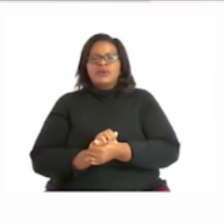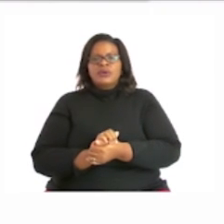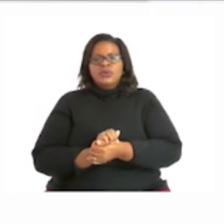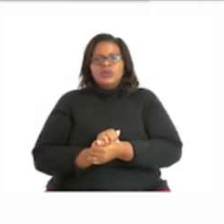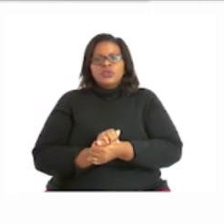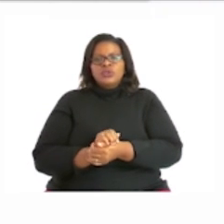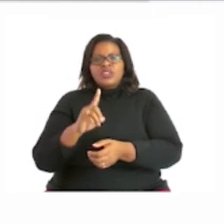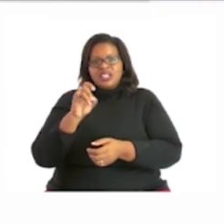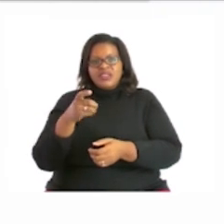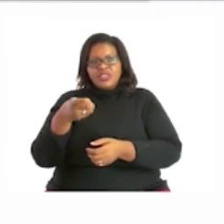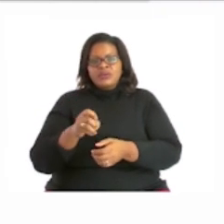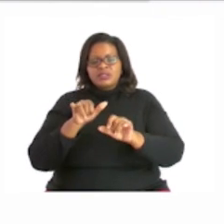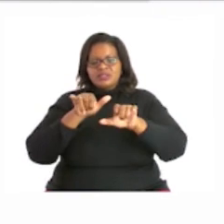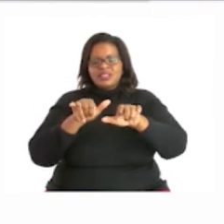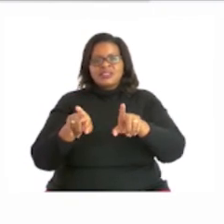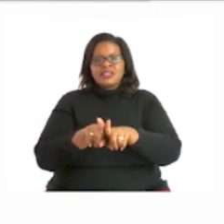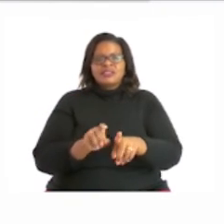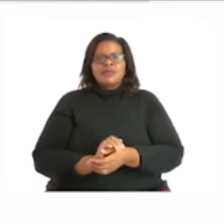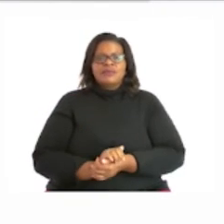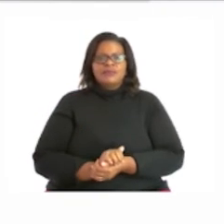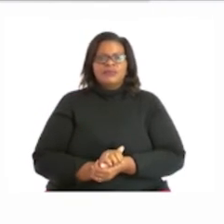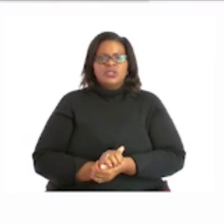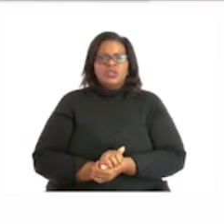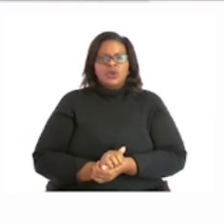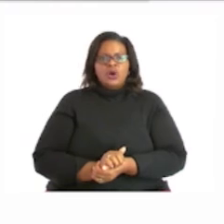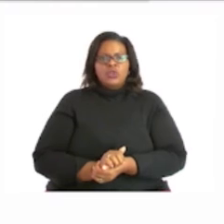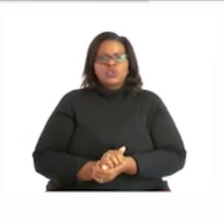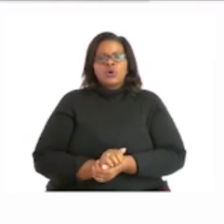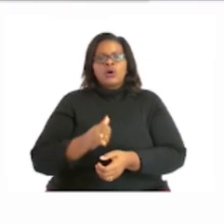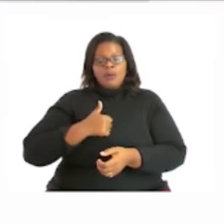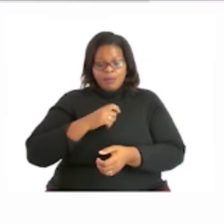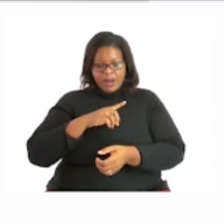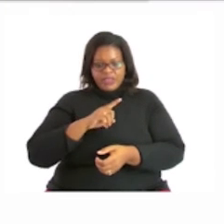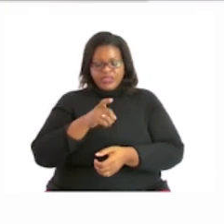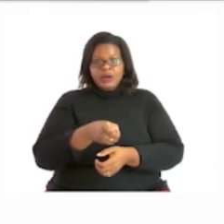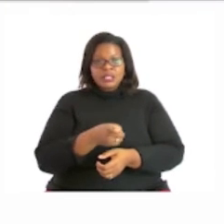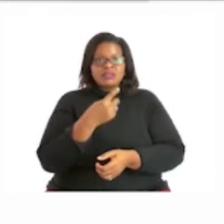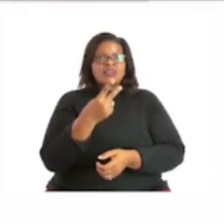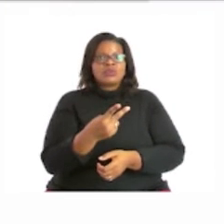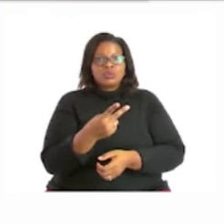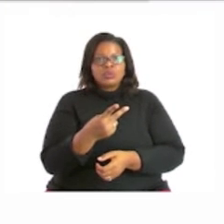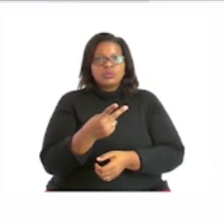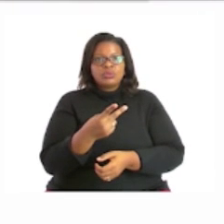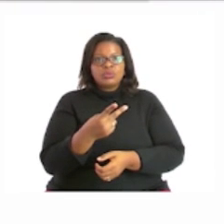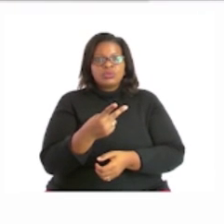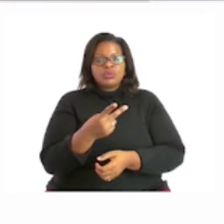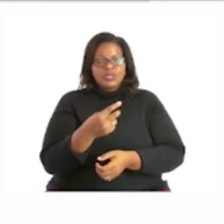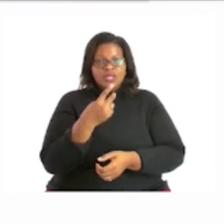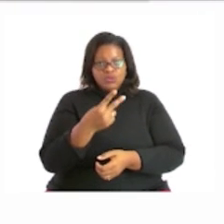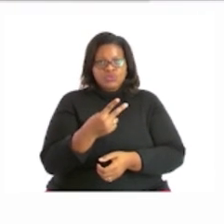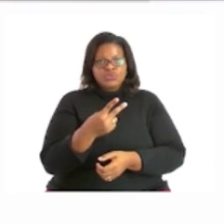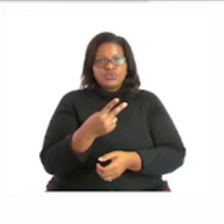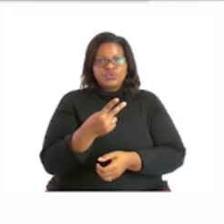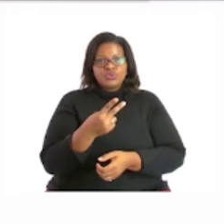so the 10,000 stays the same. My 1,000 is a 2. Are we together, my friend? We see the 1,000 is a 2,